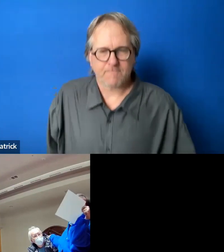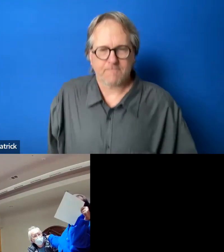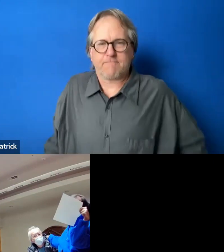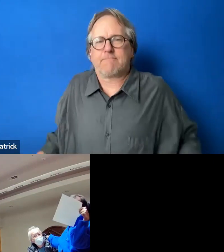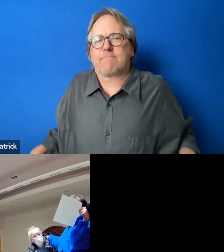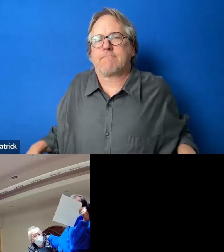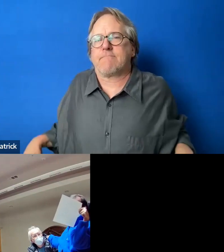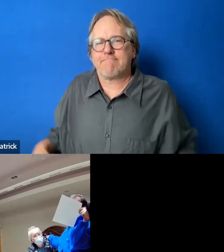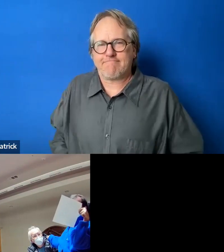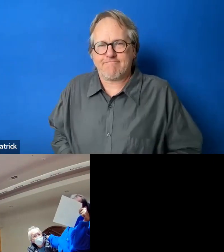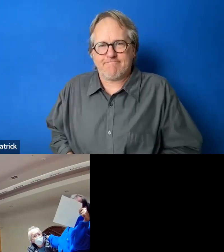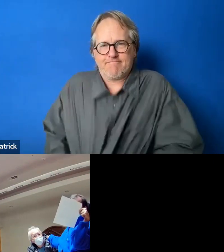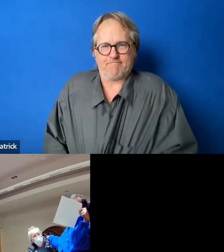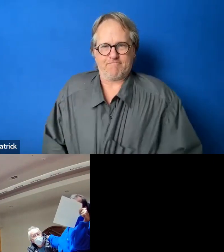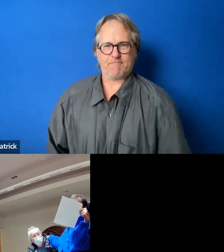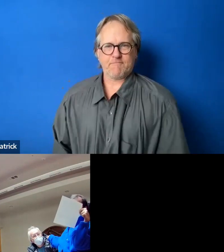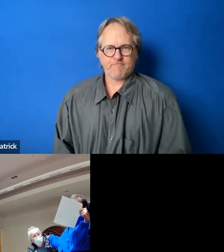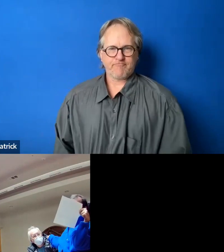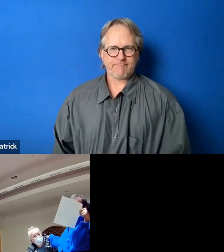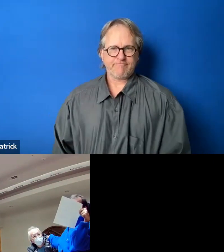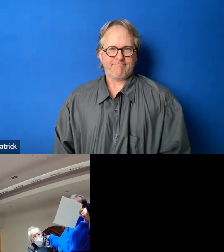include